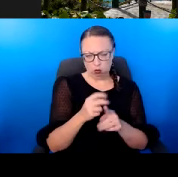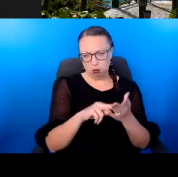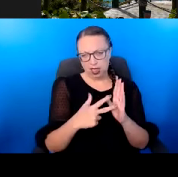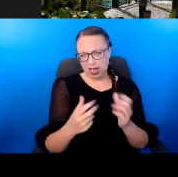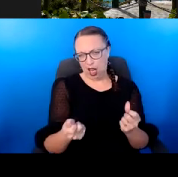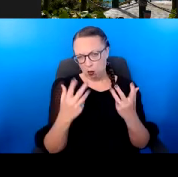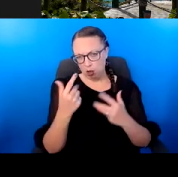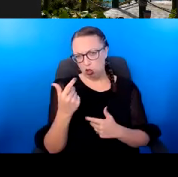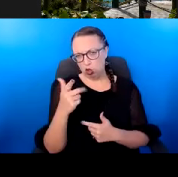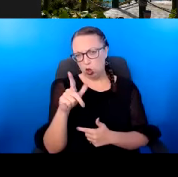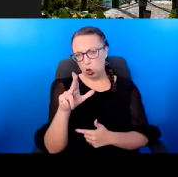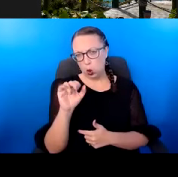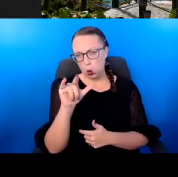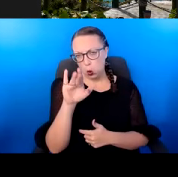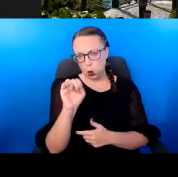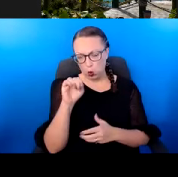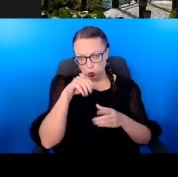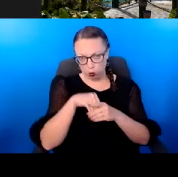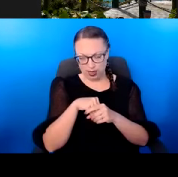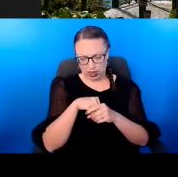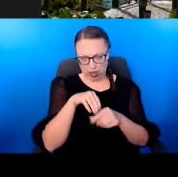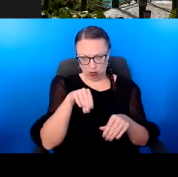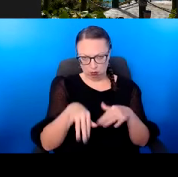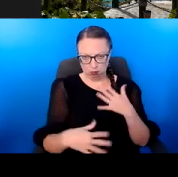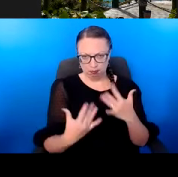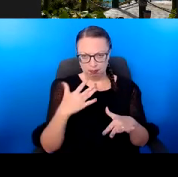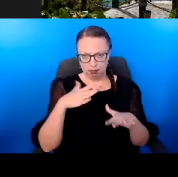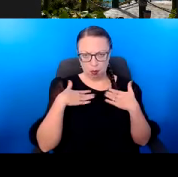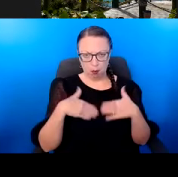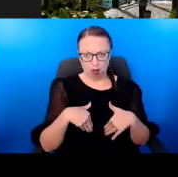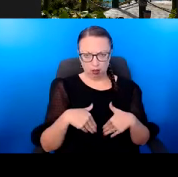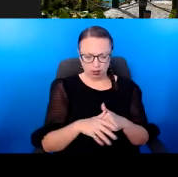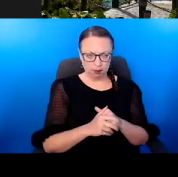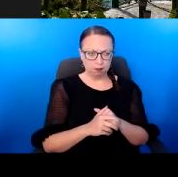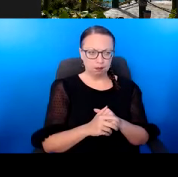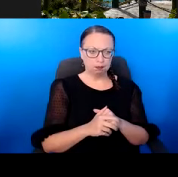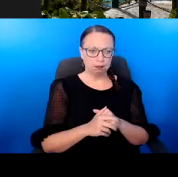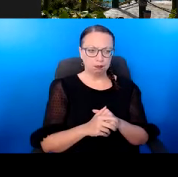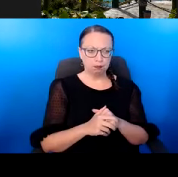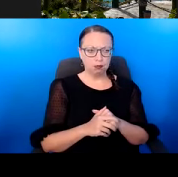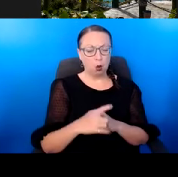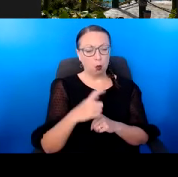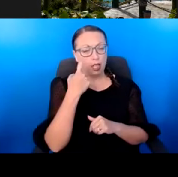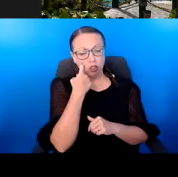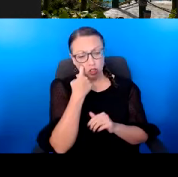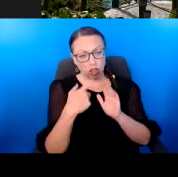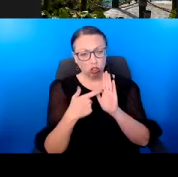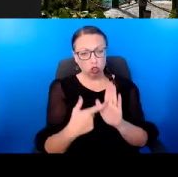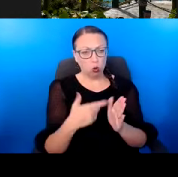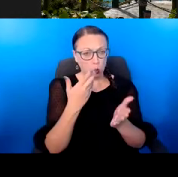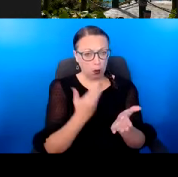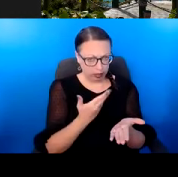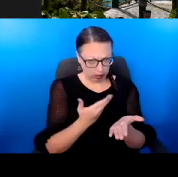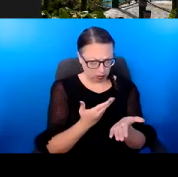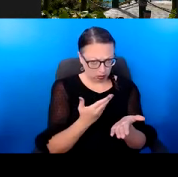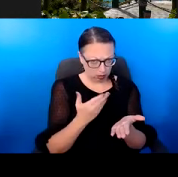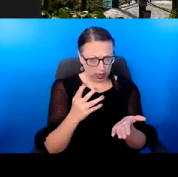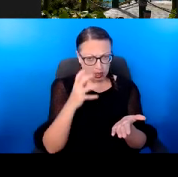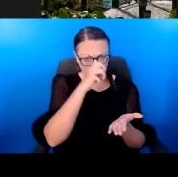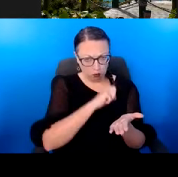Okay, so now let me turn to this last issue. I just showed you evidence that inferred taste